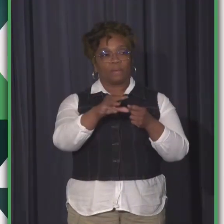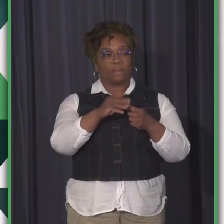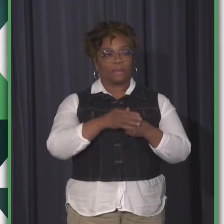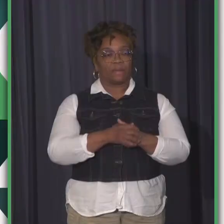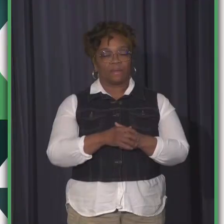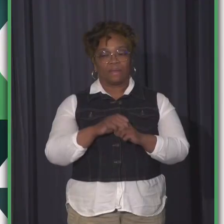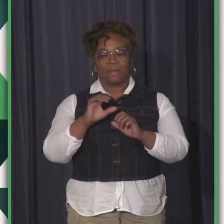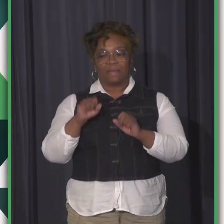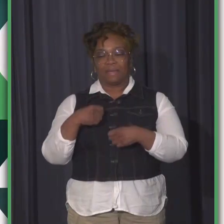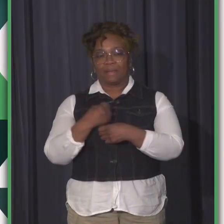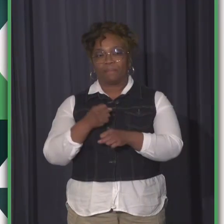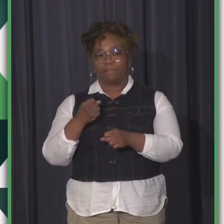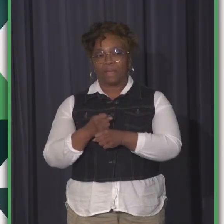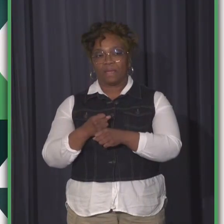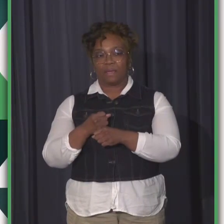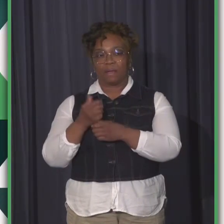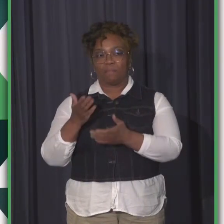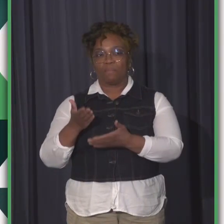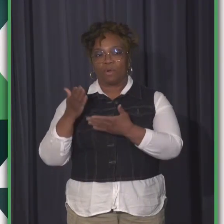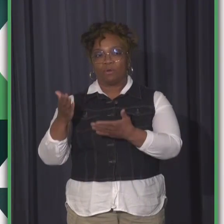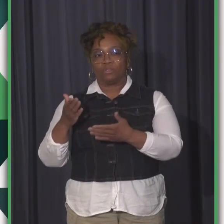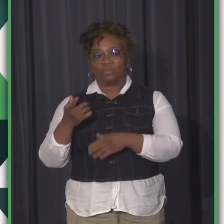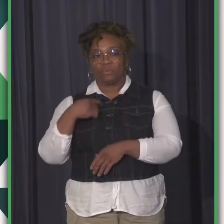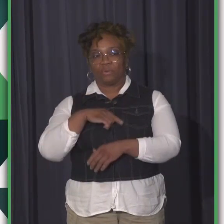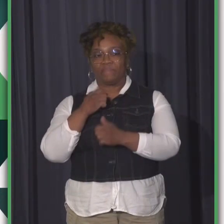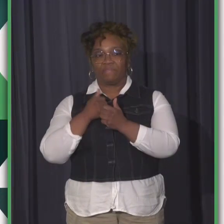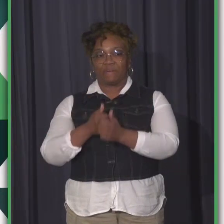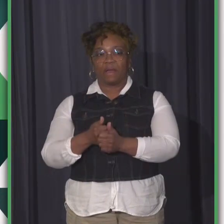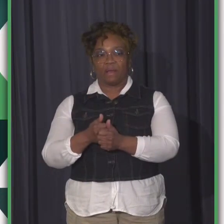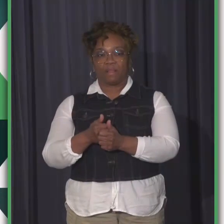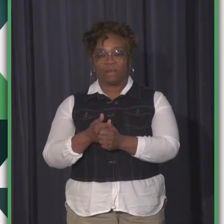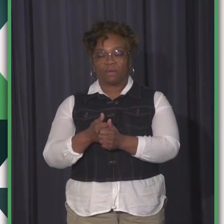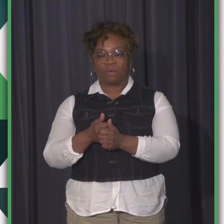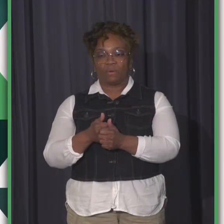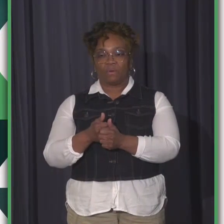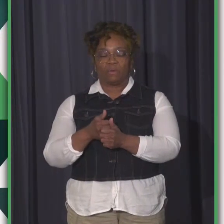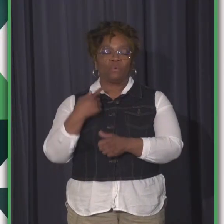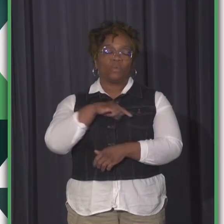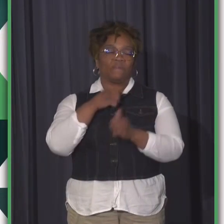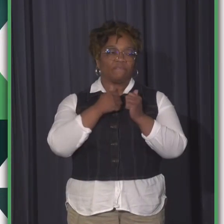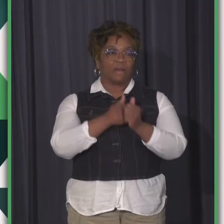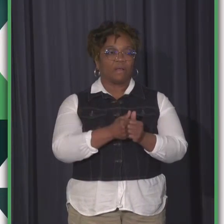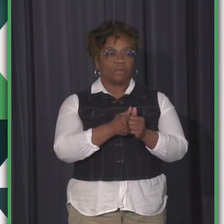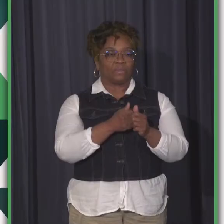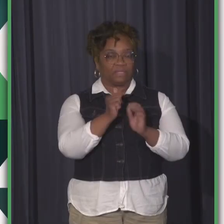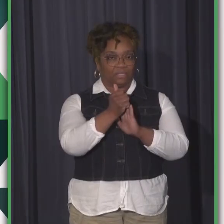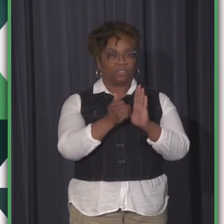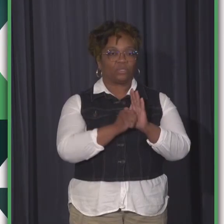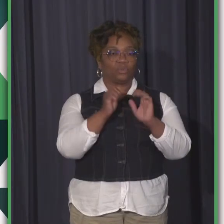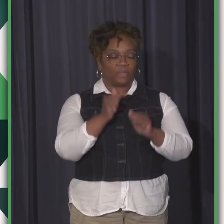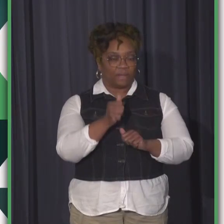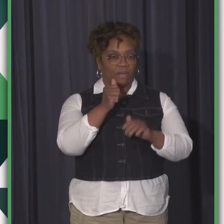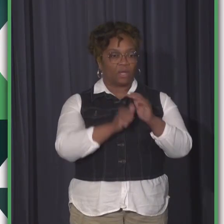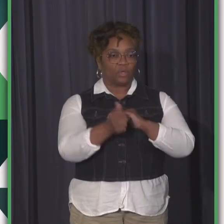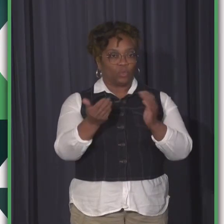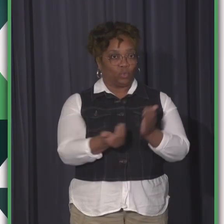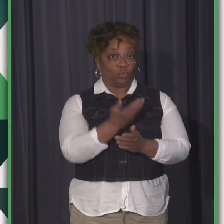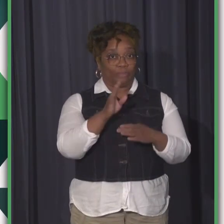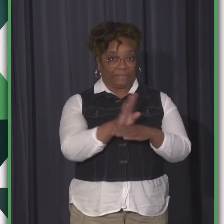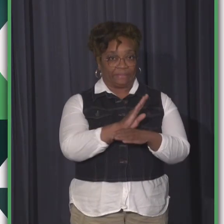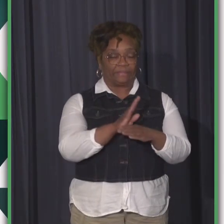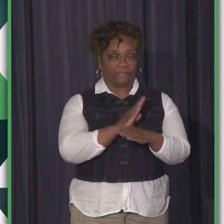time? We're following the agenda. You can do that under new business. Yes.